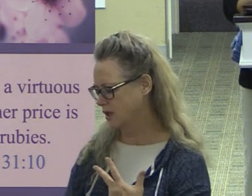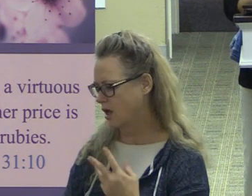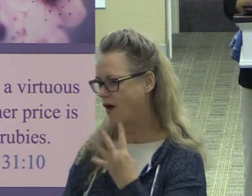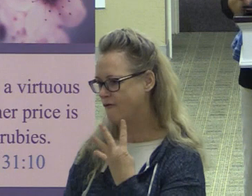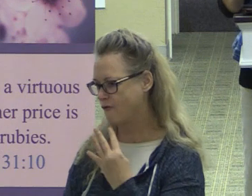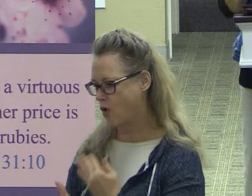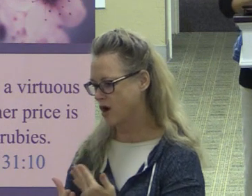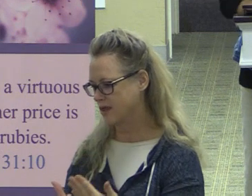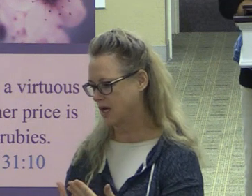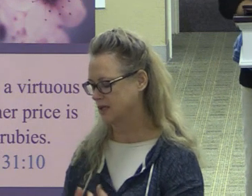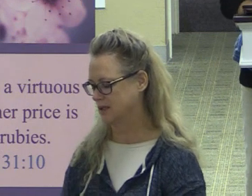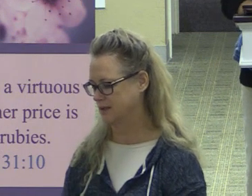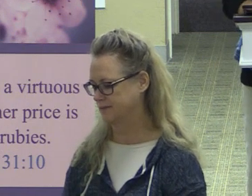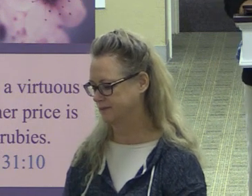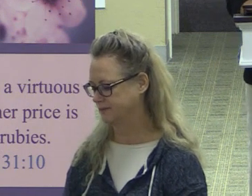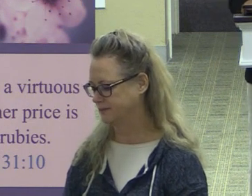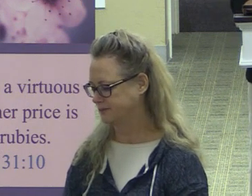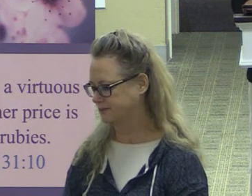4 things here.